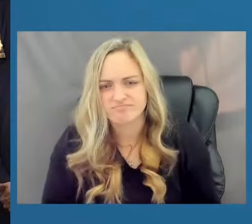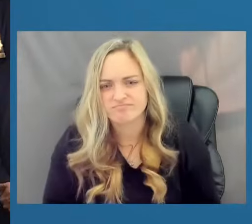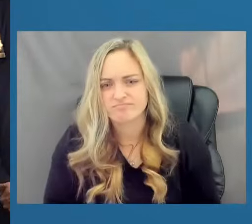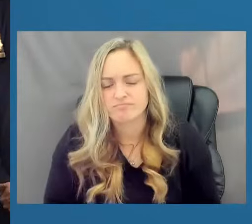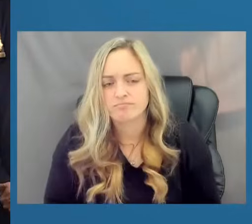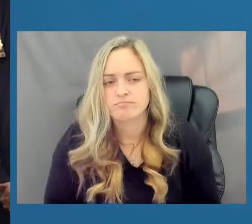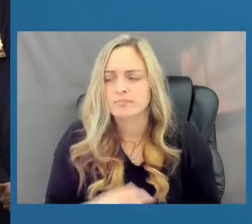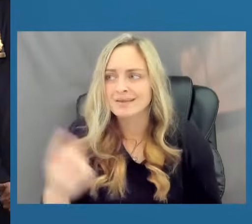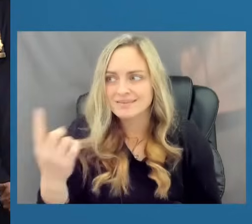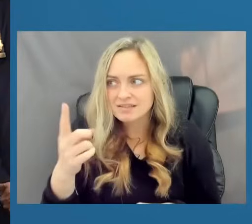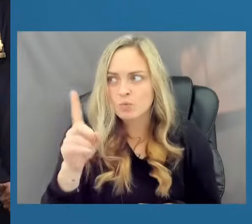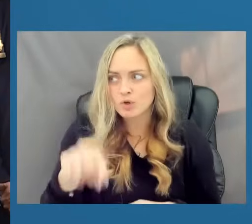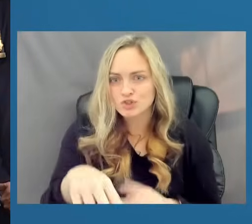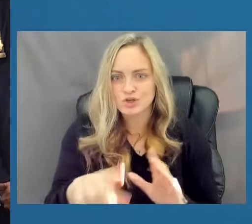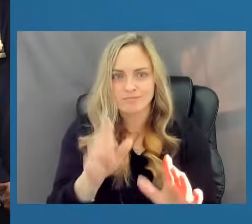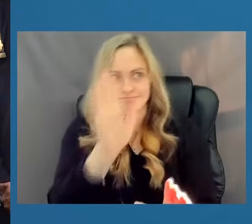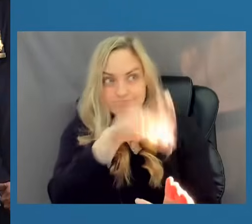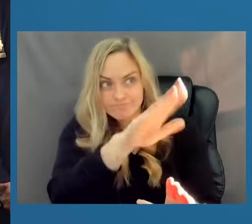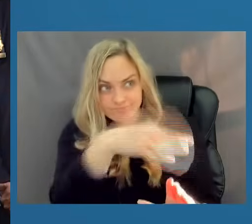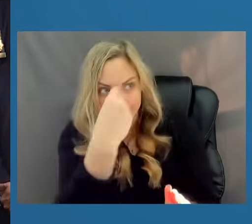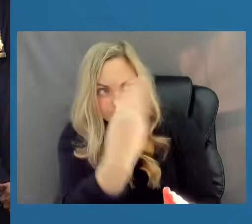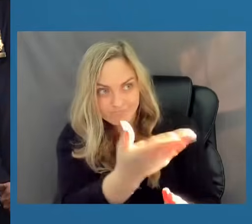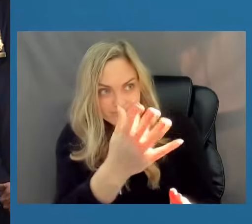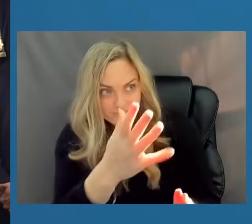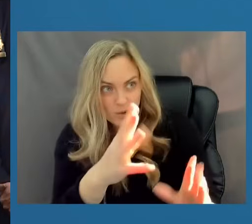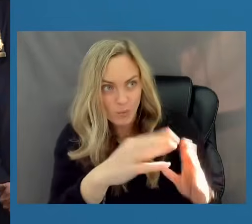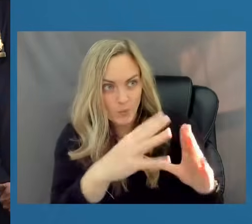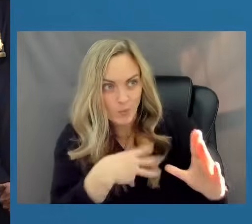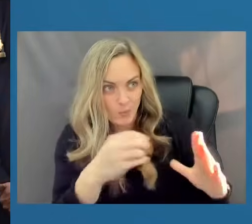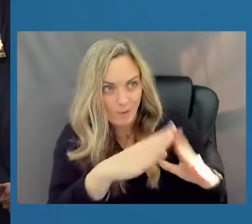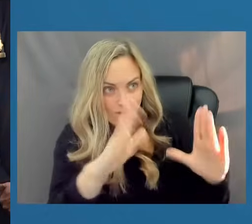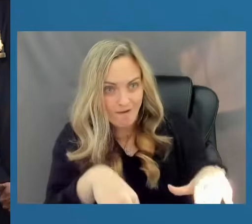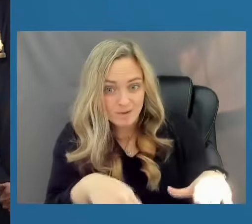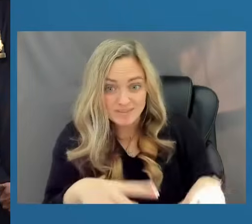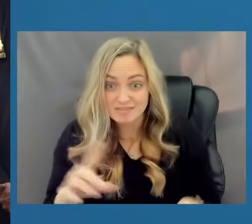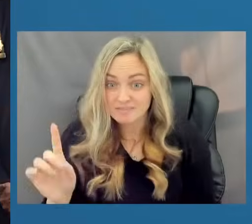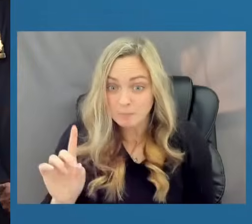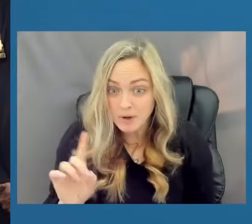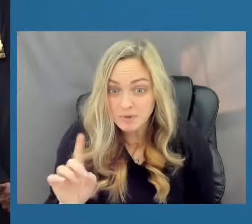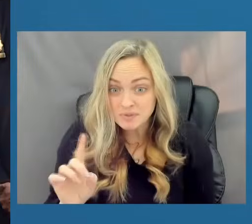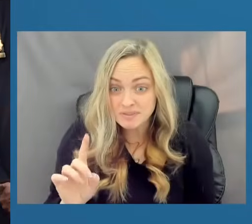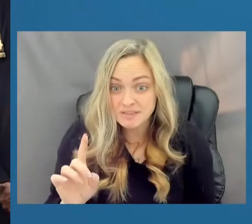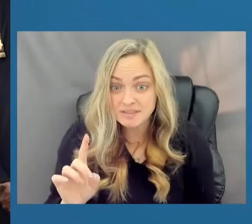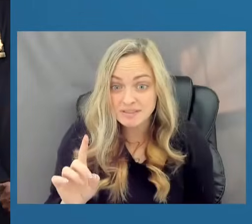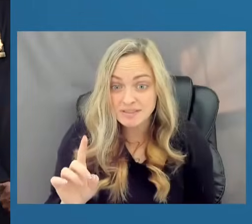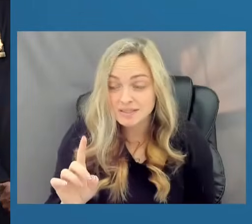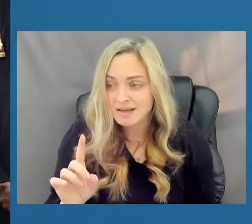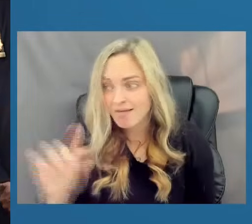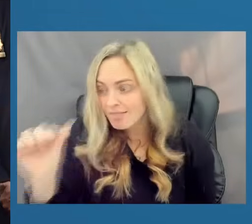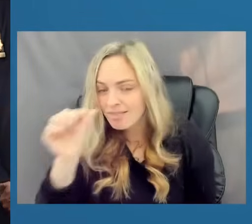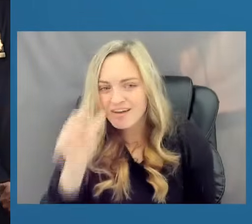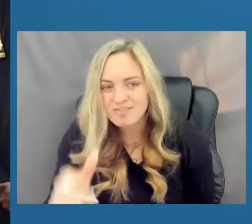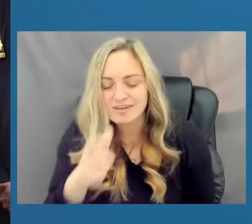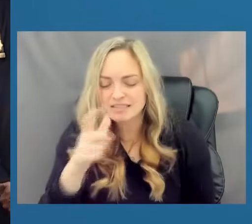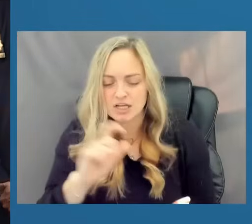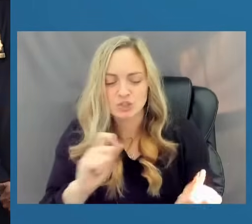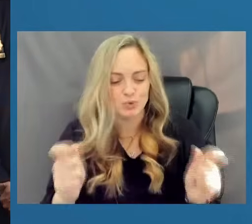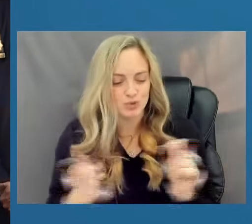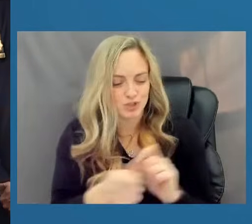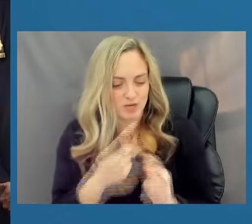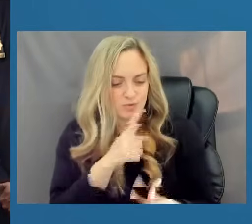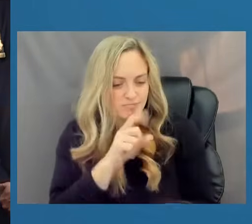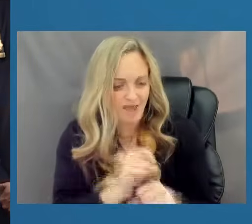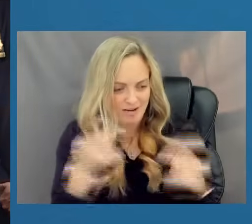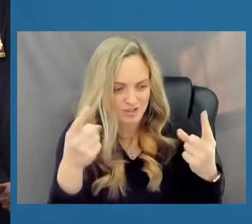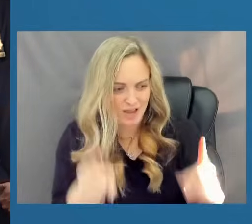Someone should alert the White House that in a democracy, the government does not get to rewrite